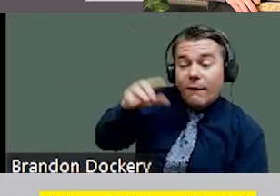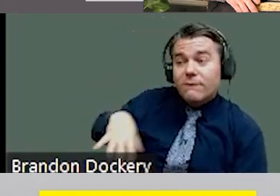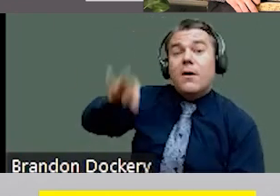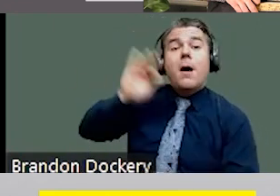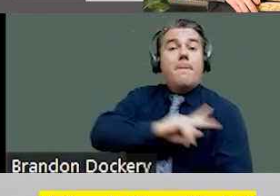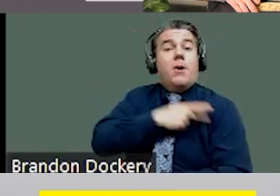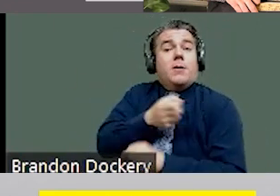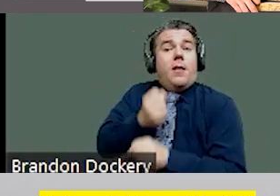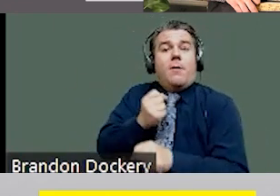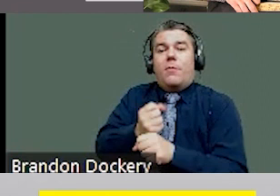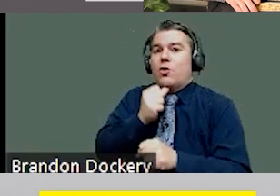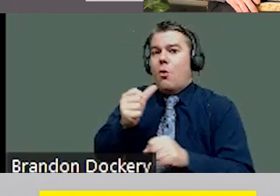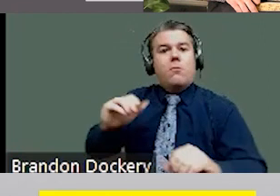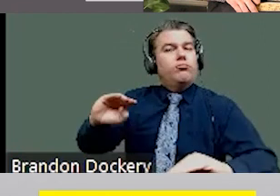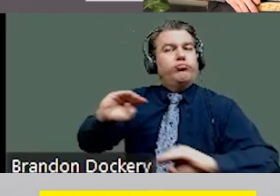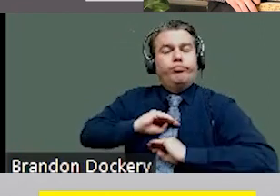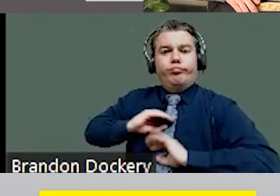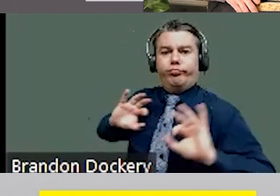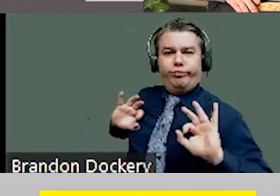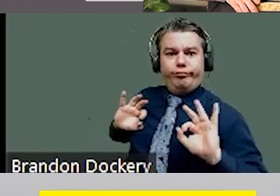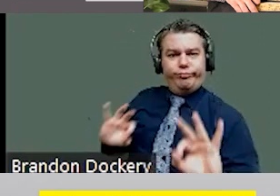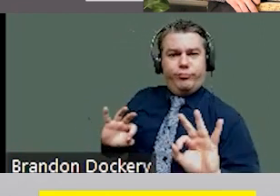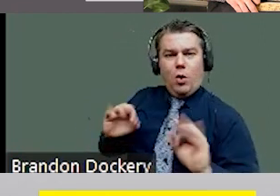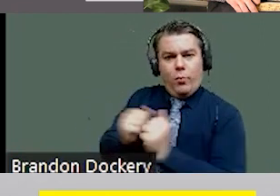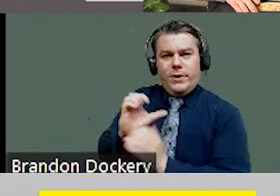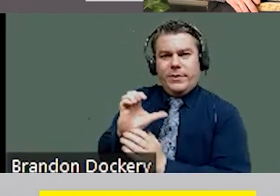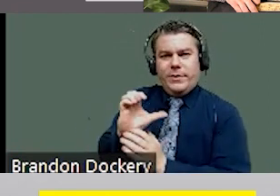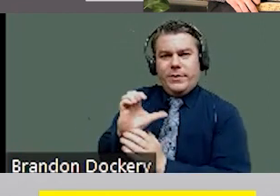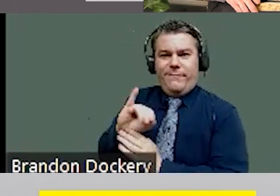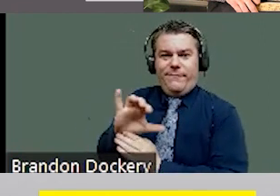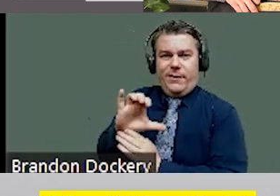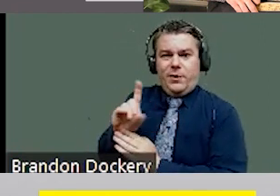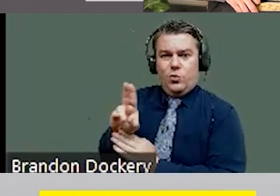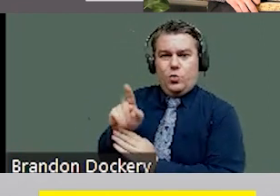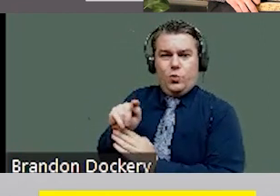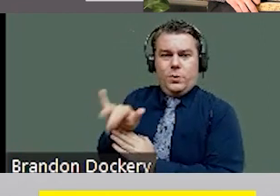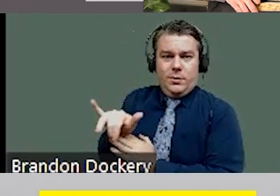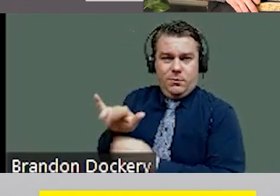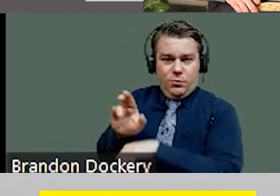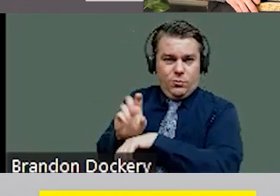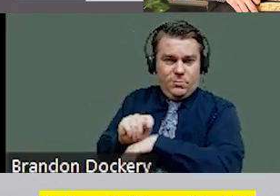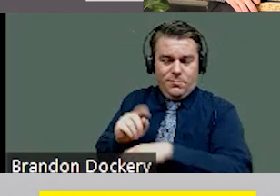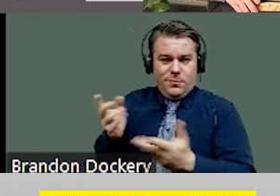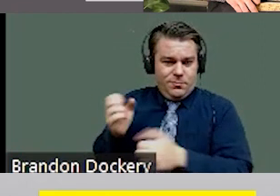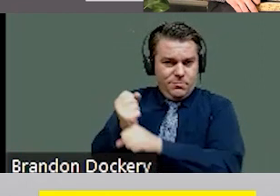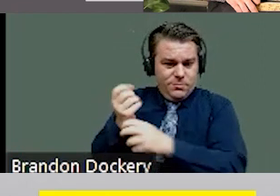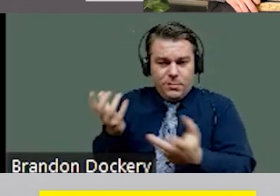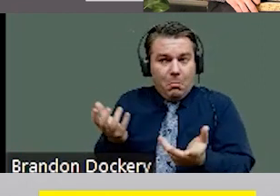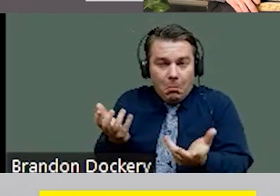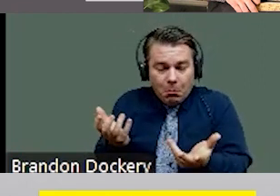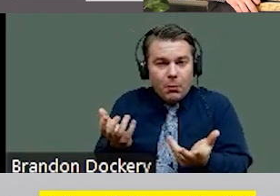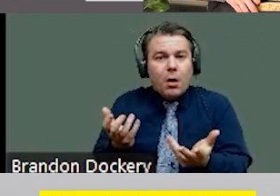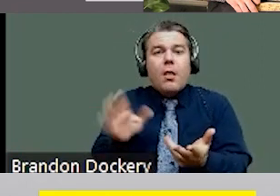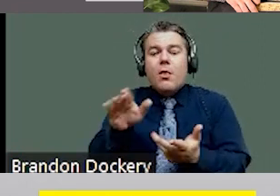that patient labor does not fit squarely into the civic duty exception. The requirements of the